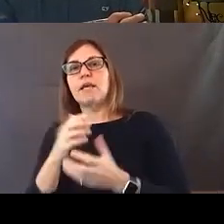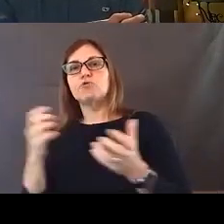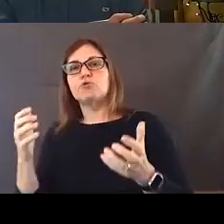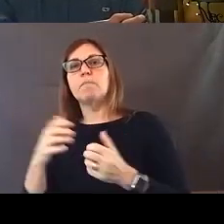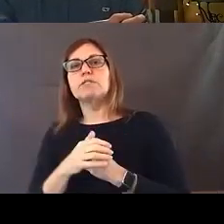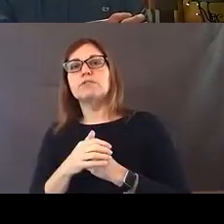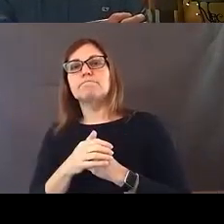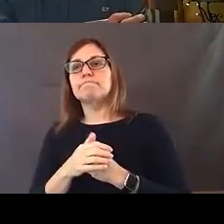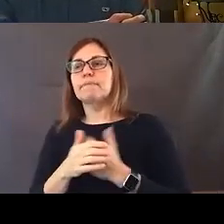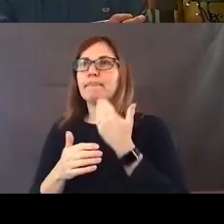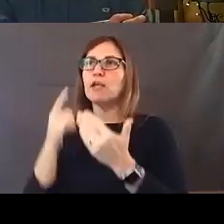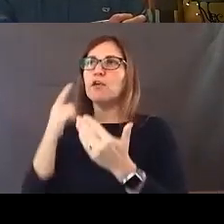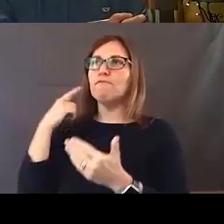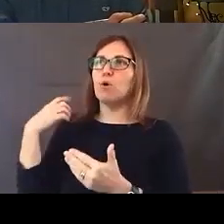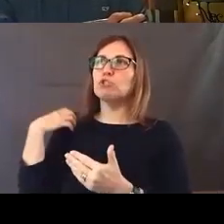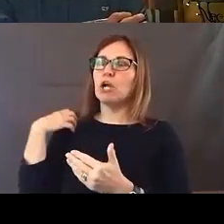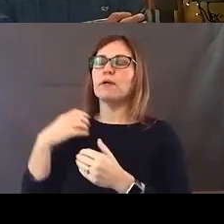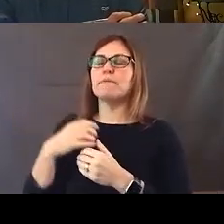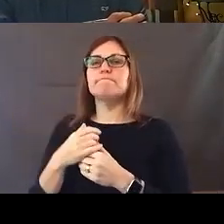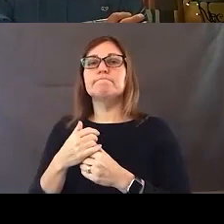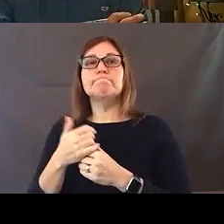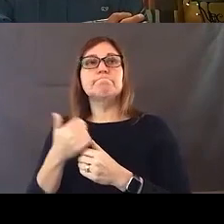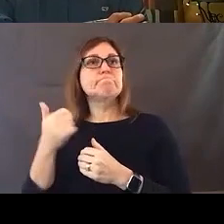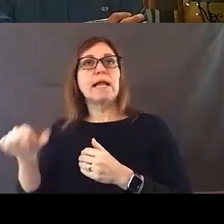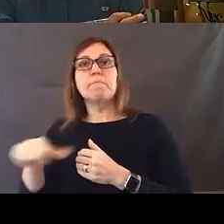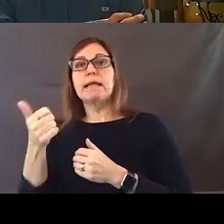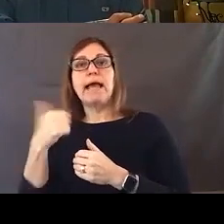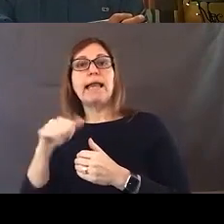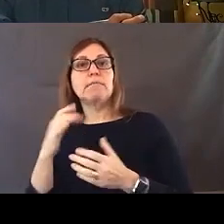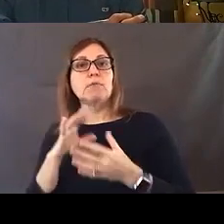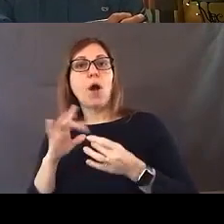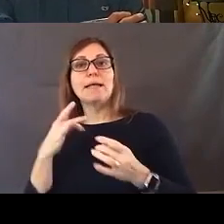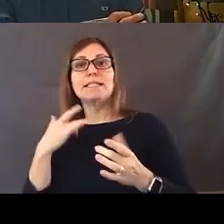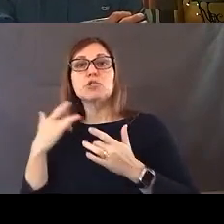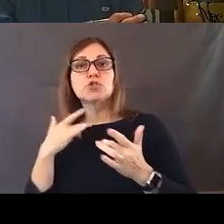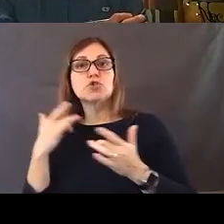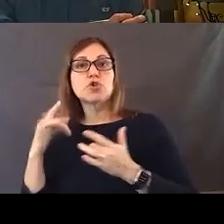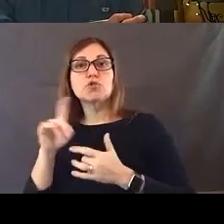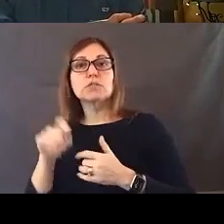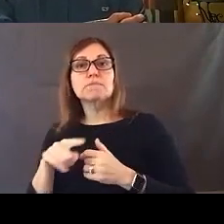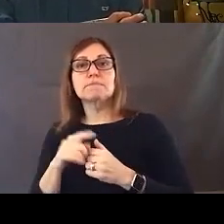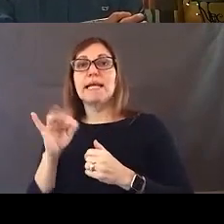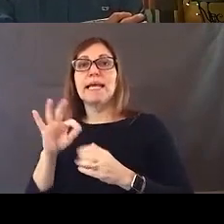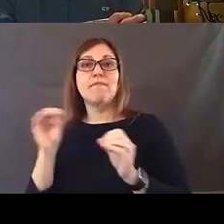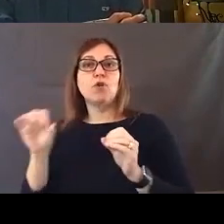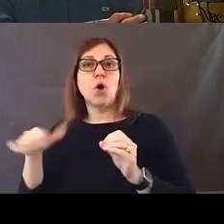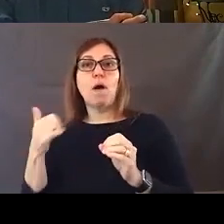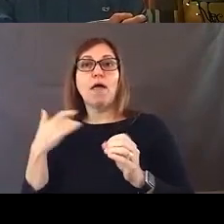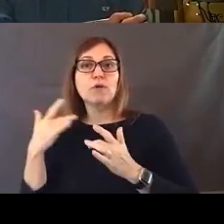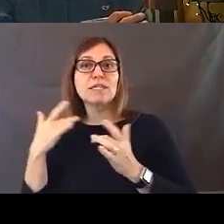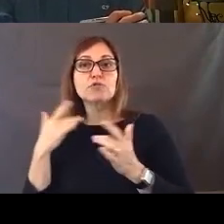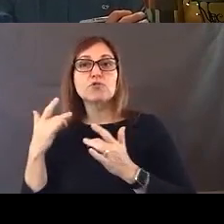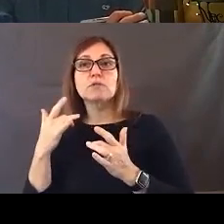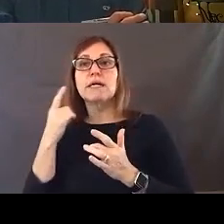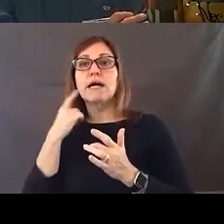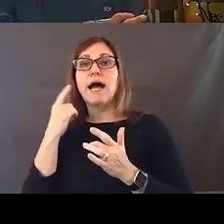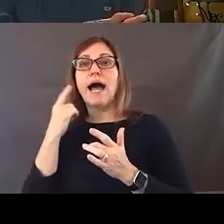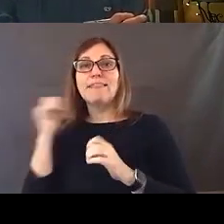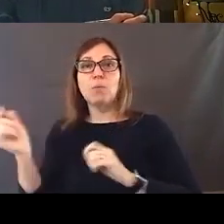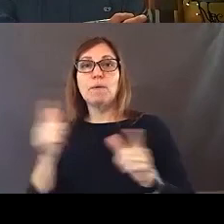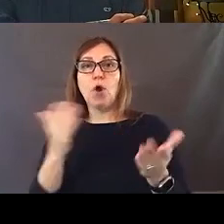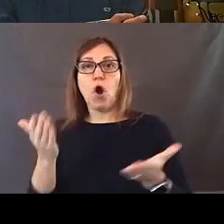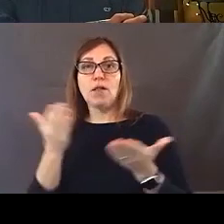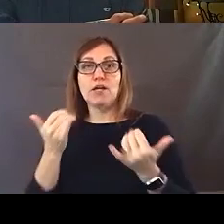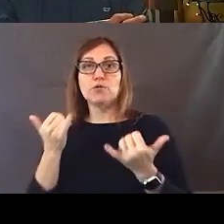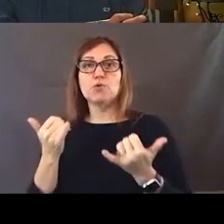Always. Anyone else? Any other comments? Any other concerns? If no other concerns, I think we were all here today. I